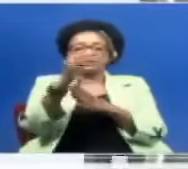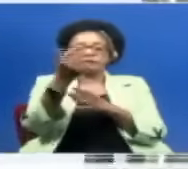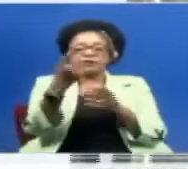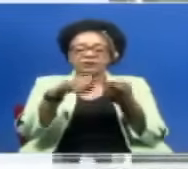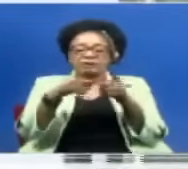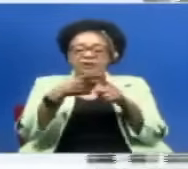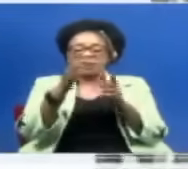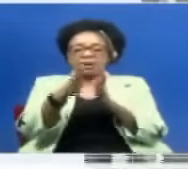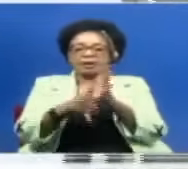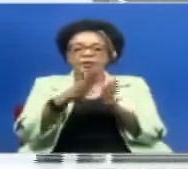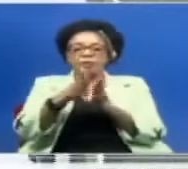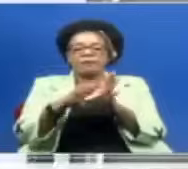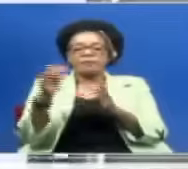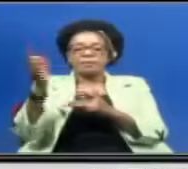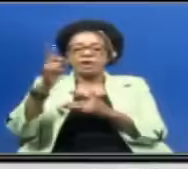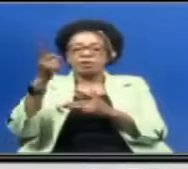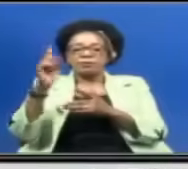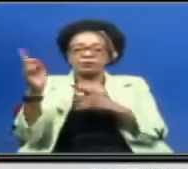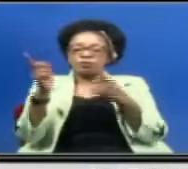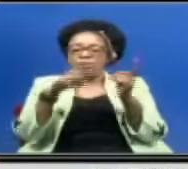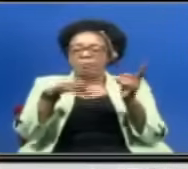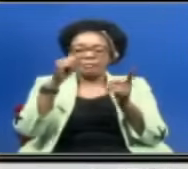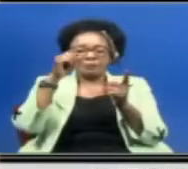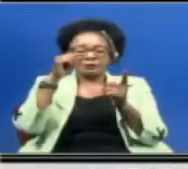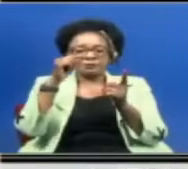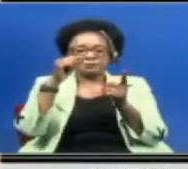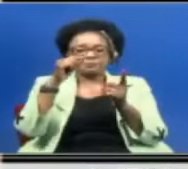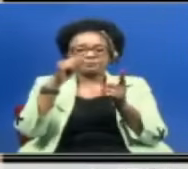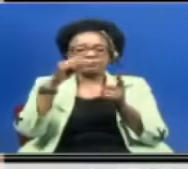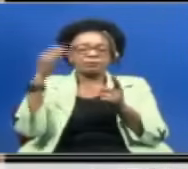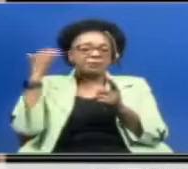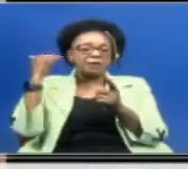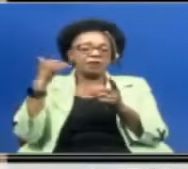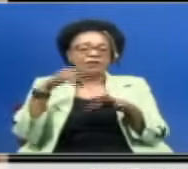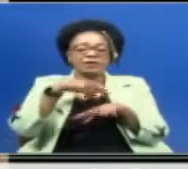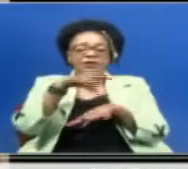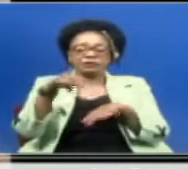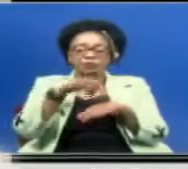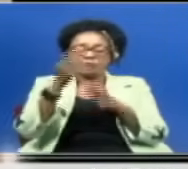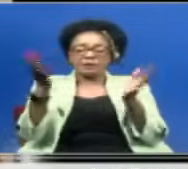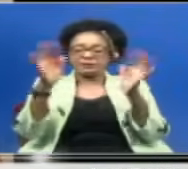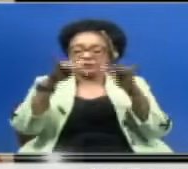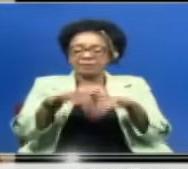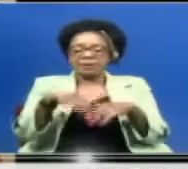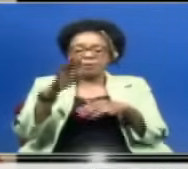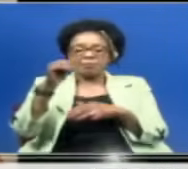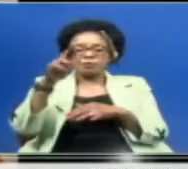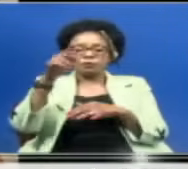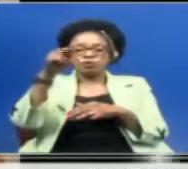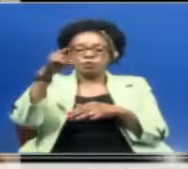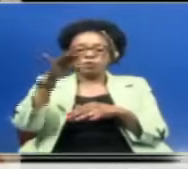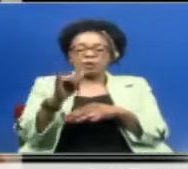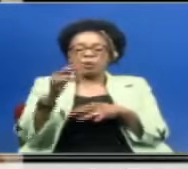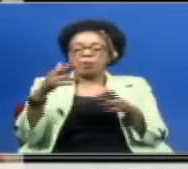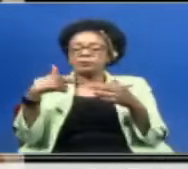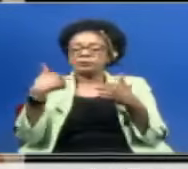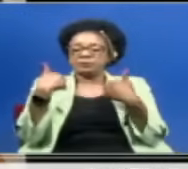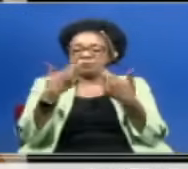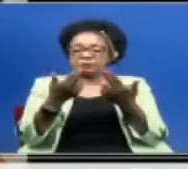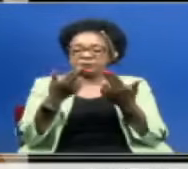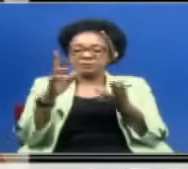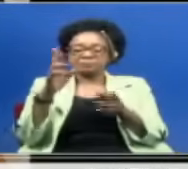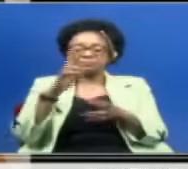from Nairobi to Mombasa, the then Speaker of the National Assembly, Justin Muturi, was reportedly restricted by